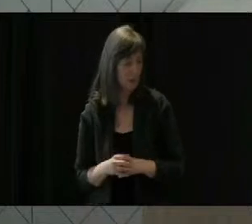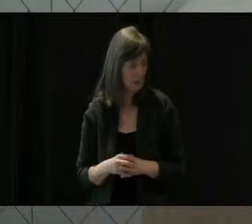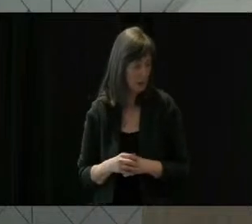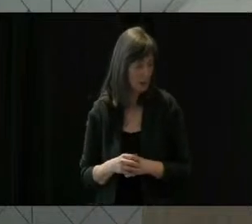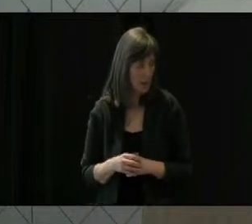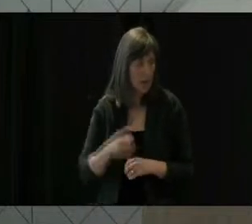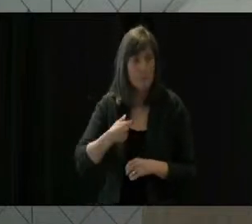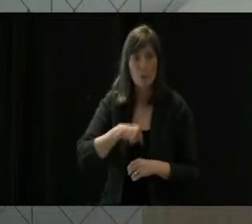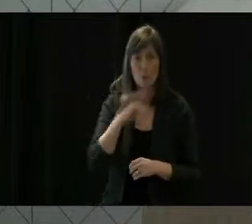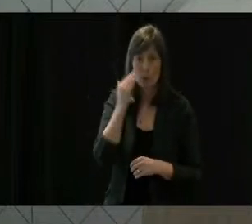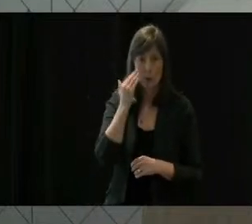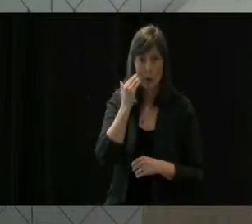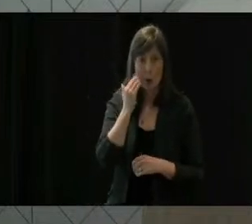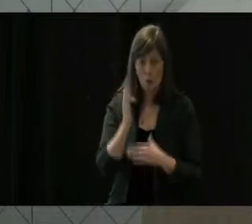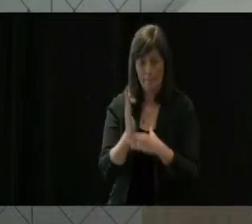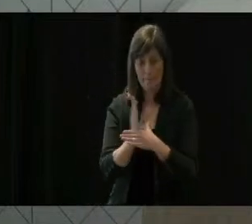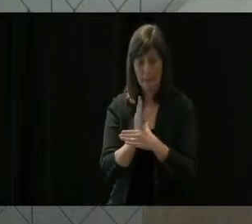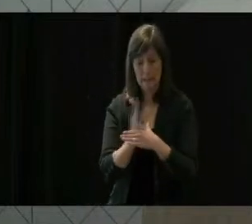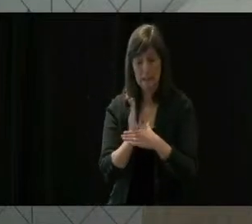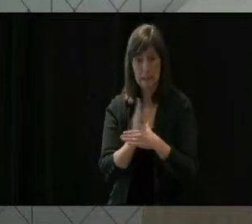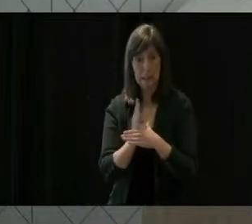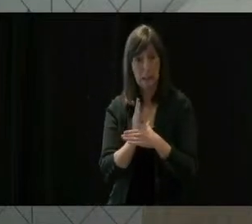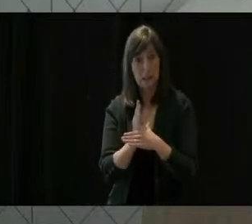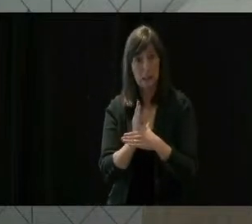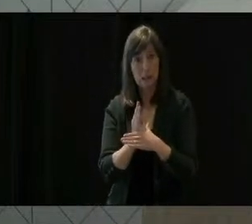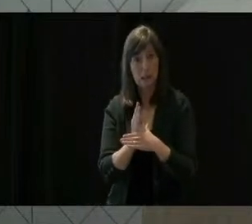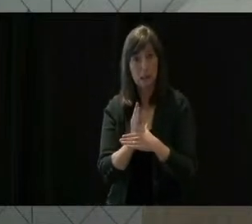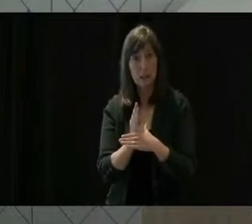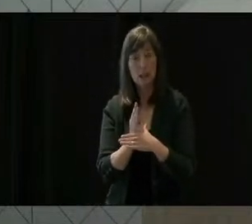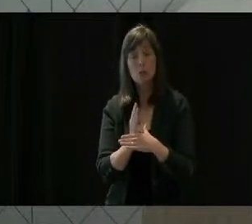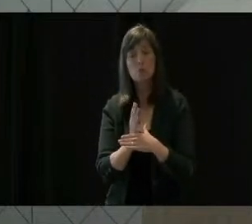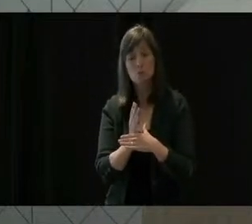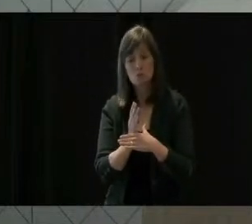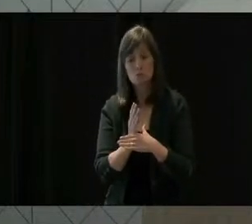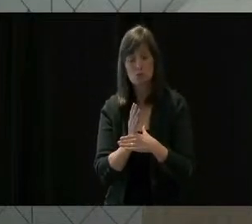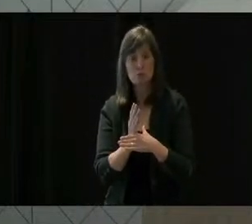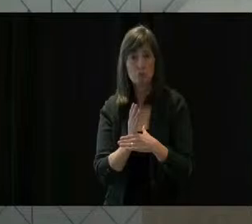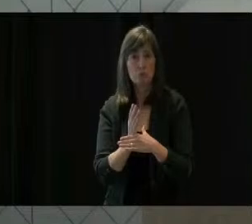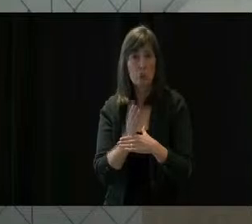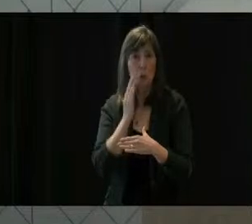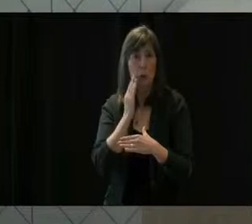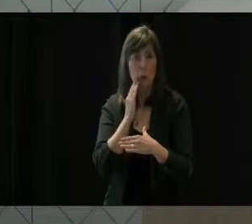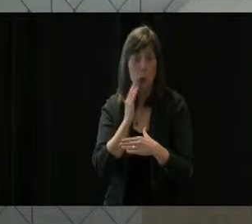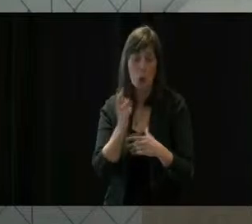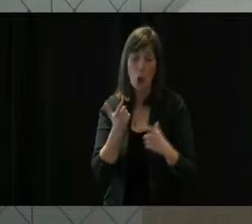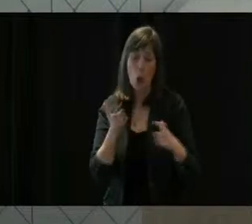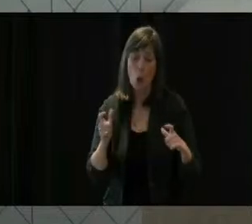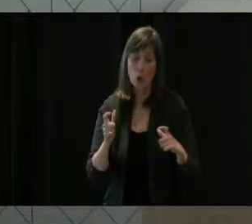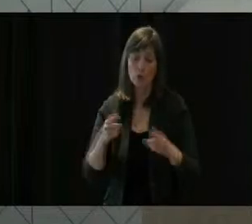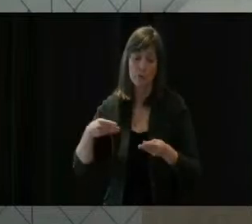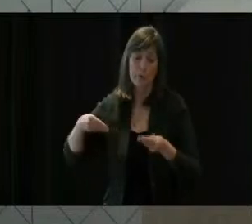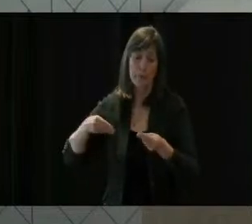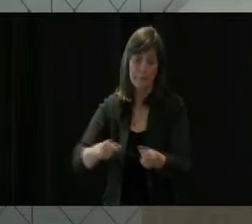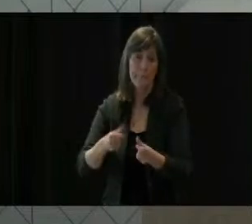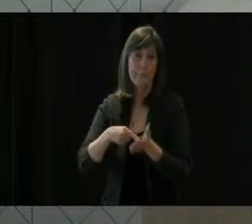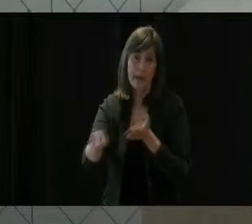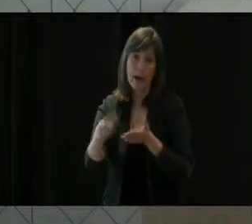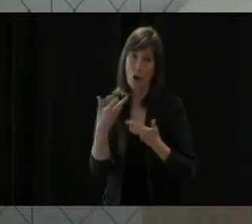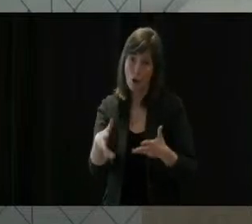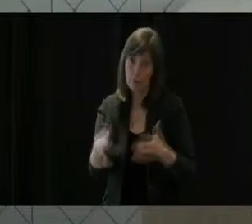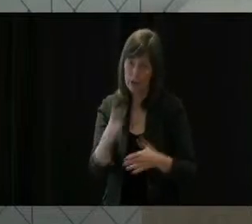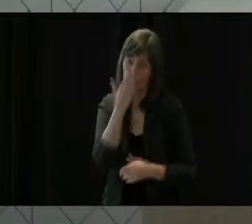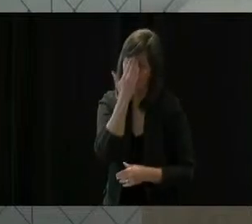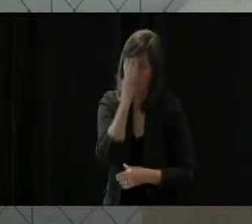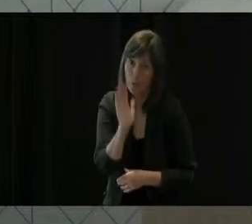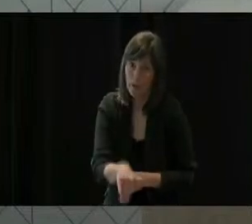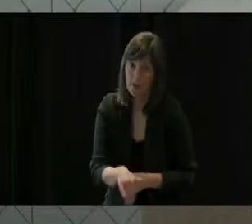bear already a sizable share. But it's important to note that 40%